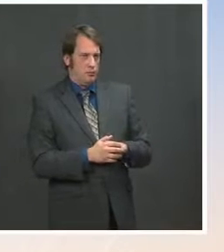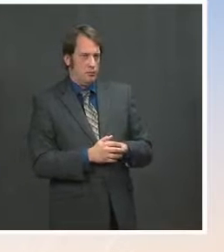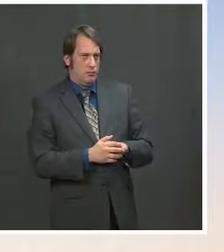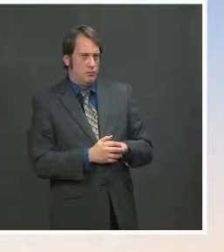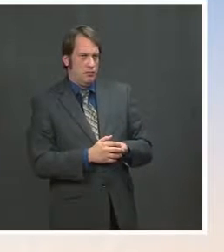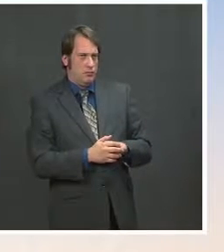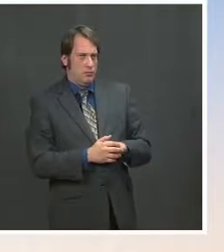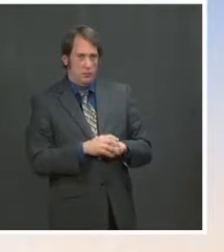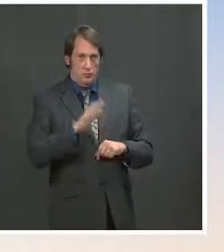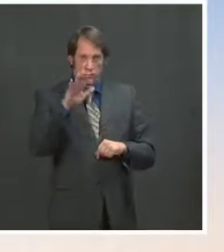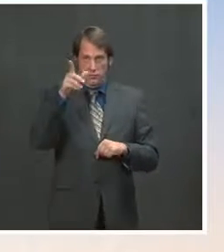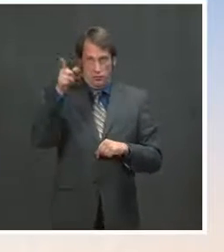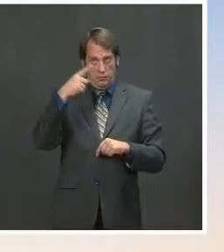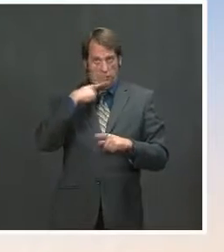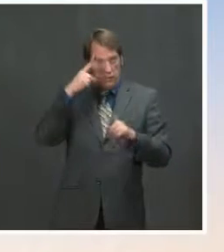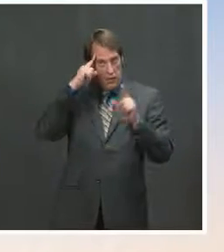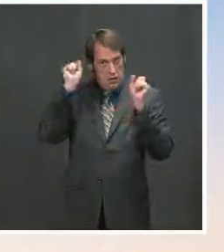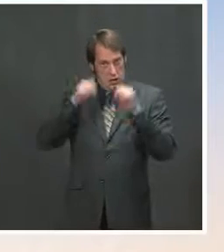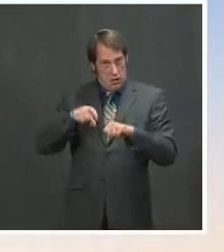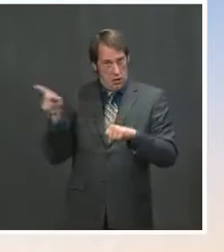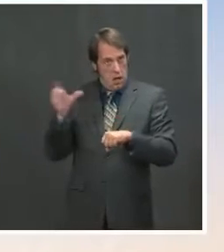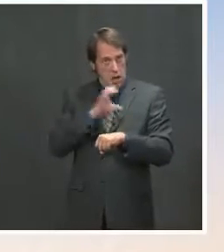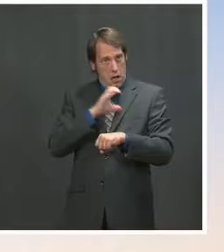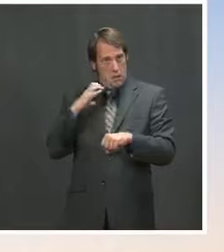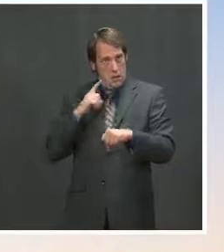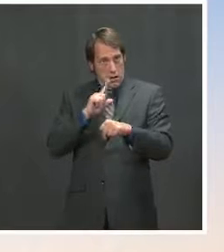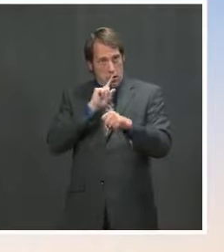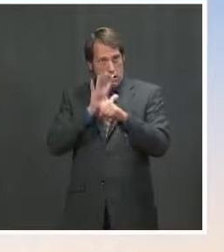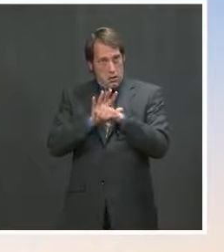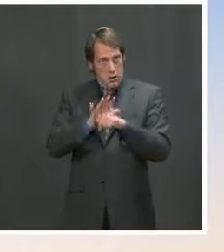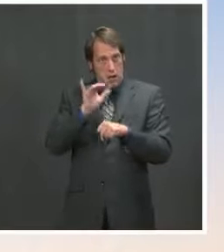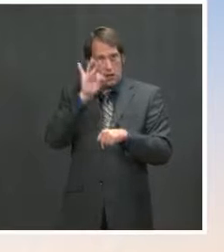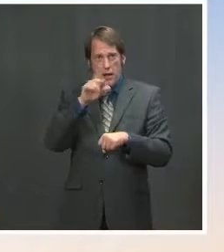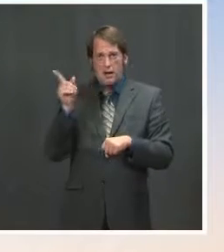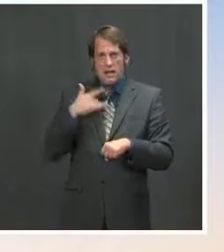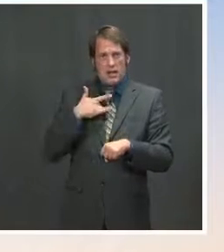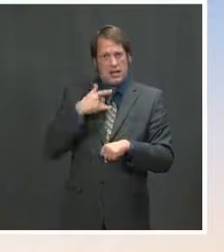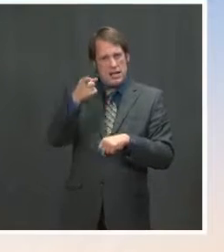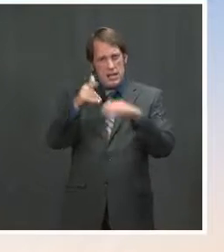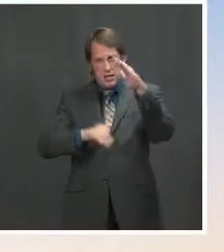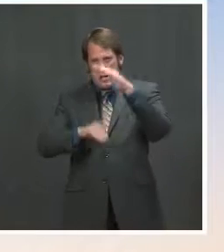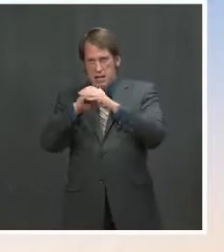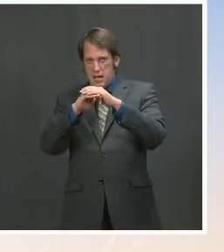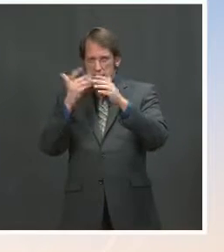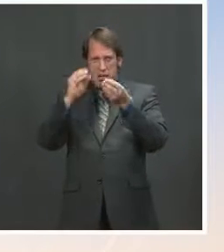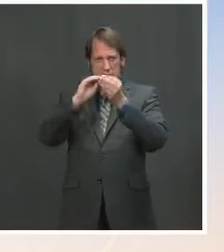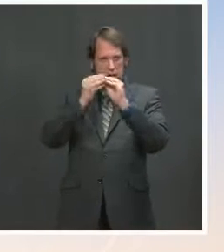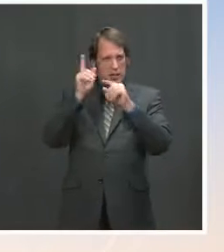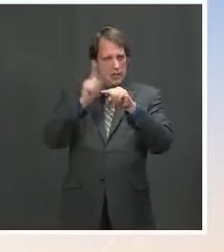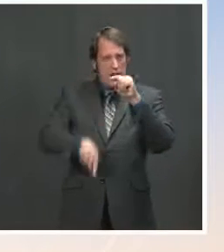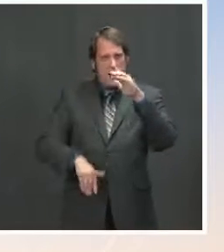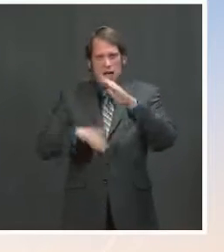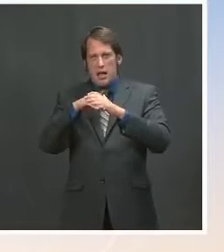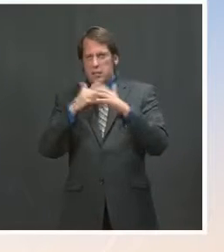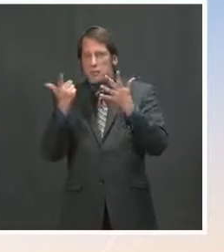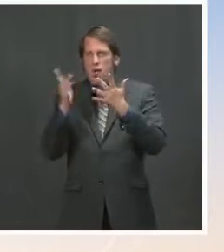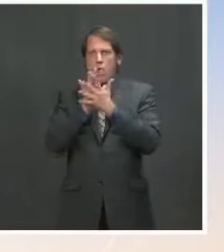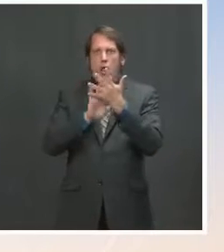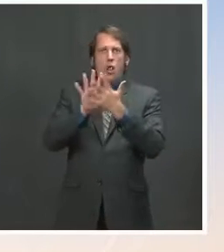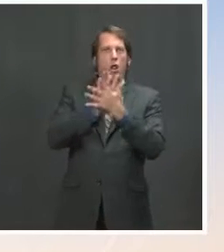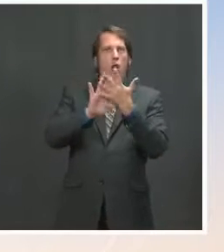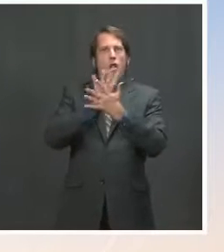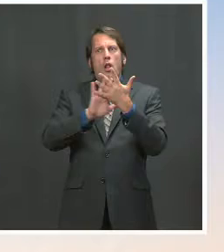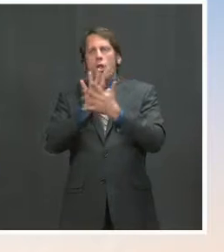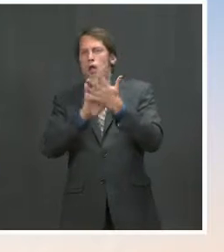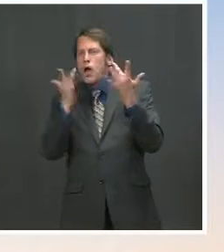number out there if you can't meet it? Because it does give people false hope that you're going to let in 62,500 refugees by the